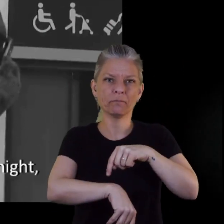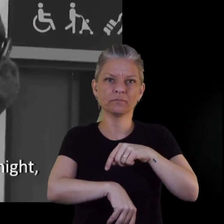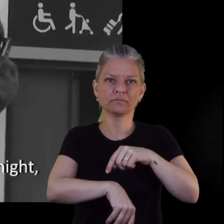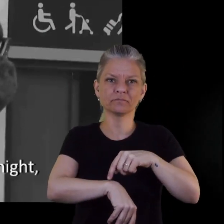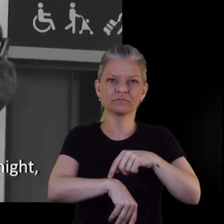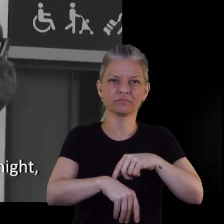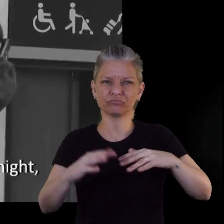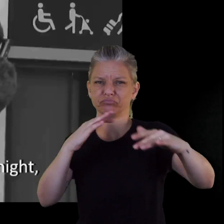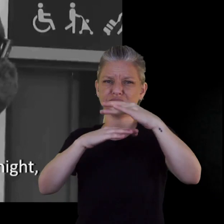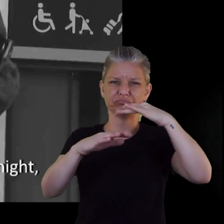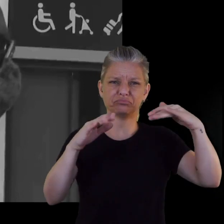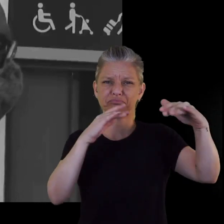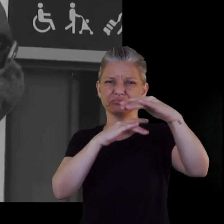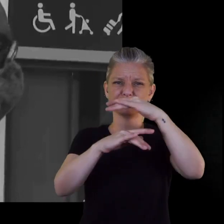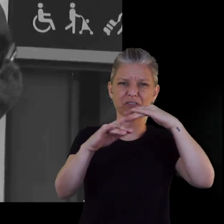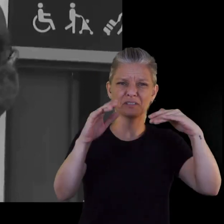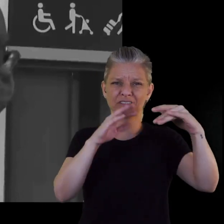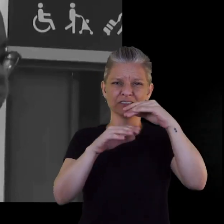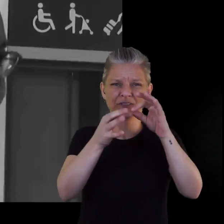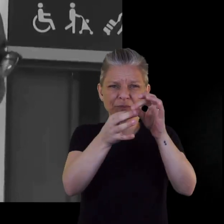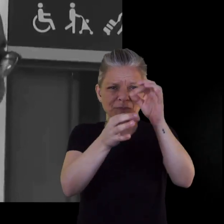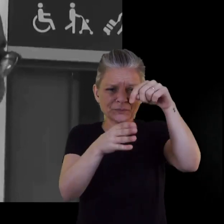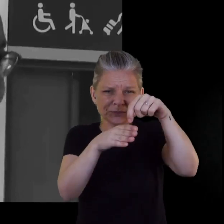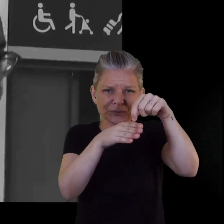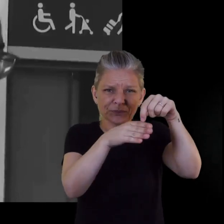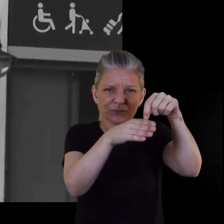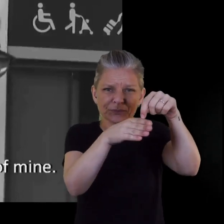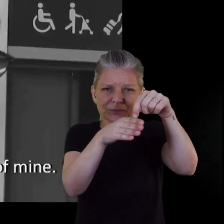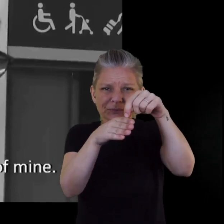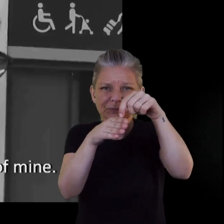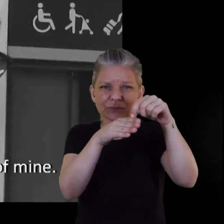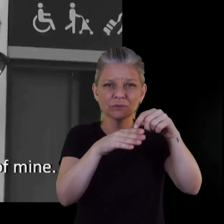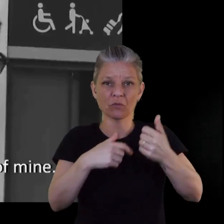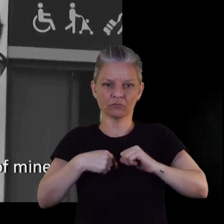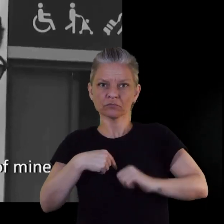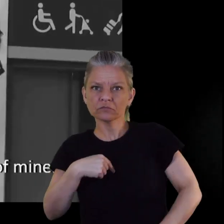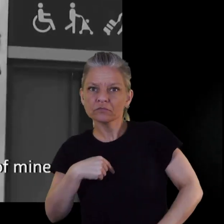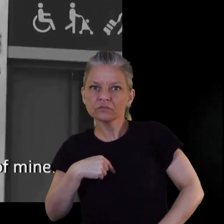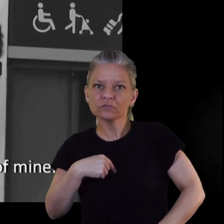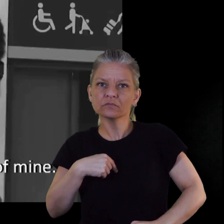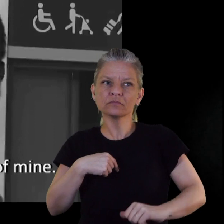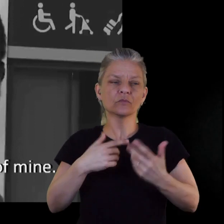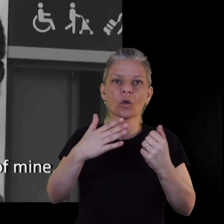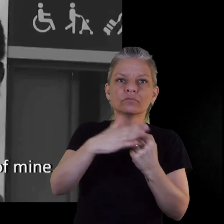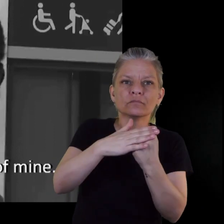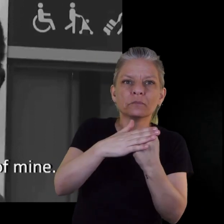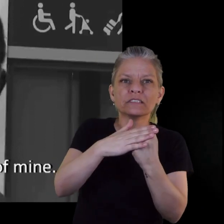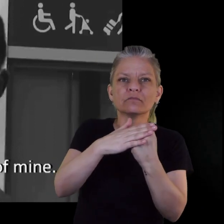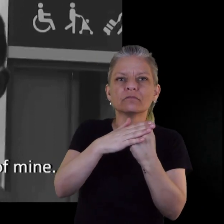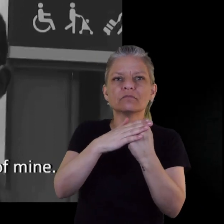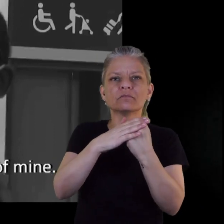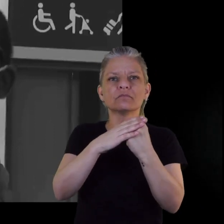the needle under the light at night to run to the knife or over the limit. Sometimes being this delicate feels like